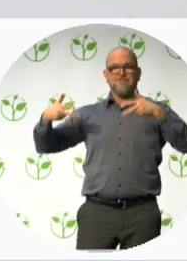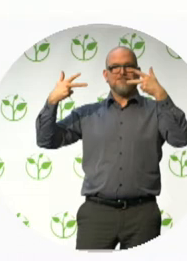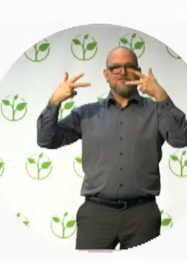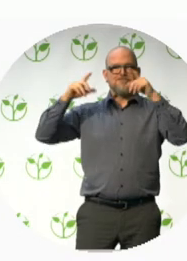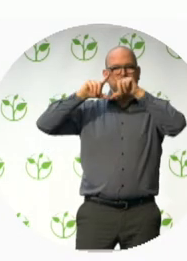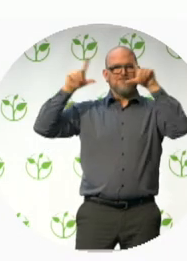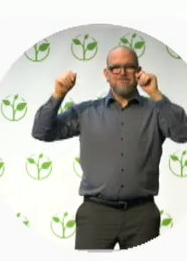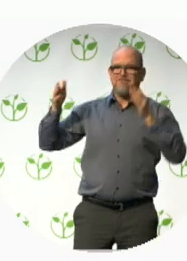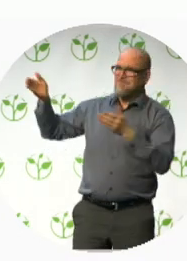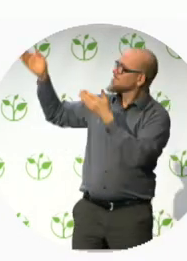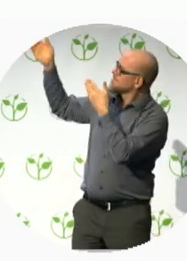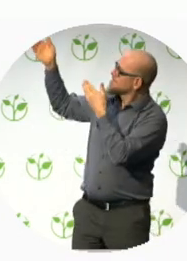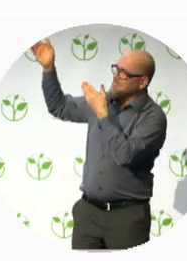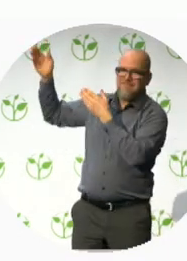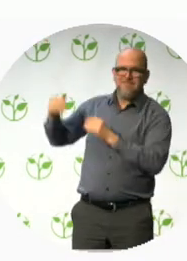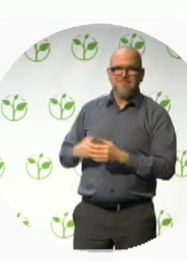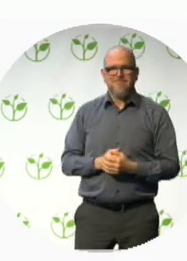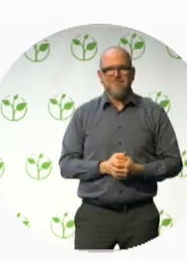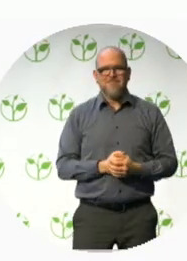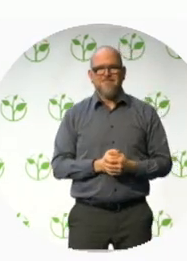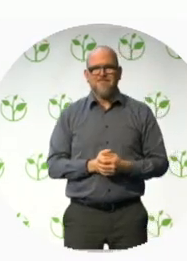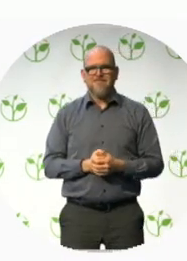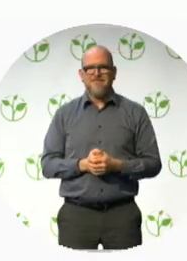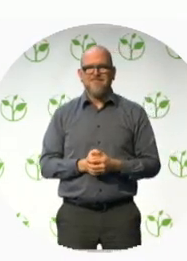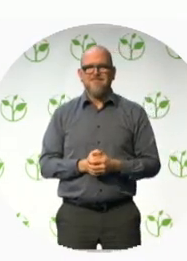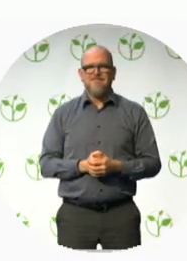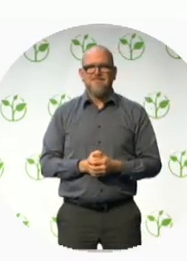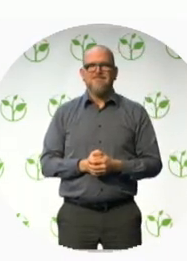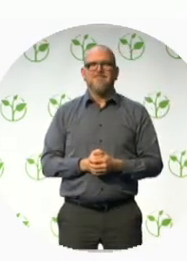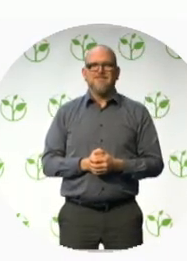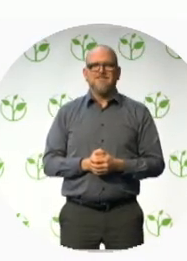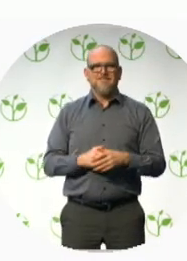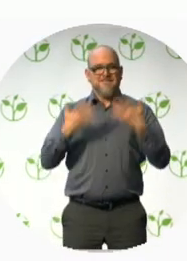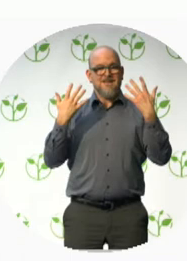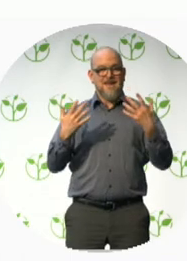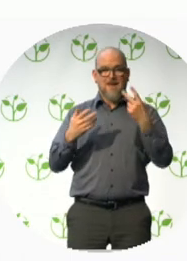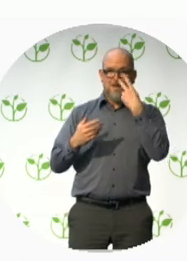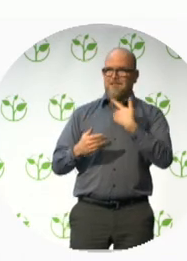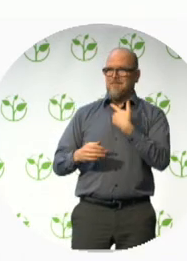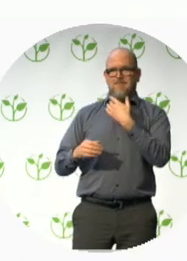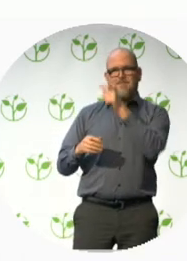Yes. If you don't mind being patient, we've got a wee bit of time. So, now you can see my colleague, Ms. Rima.